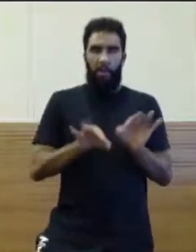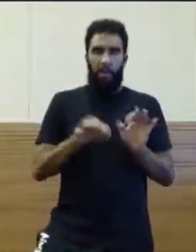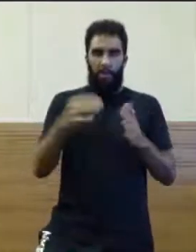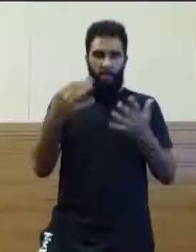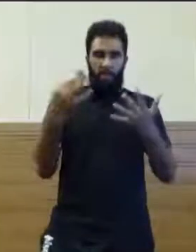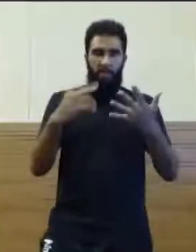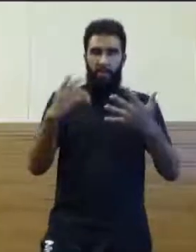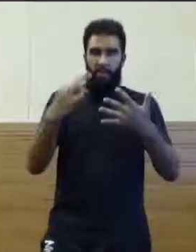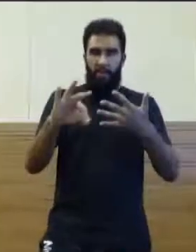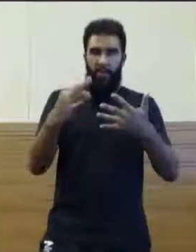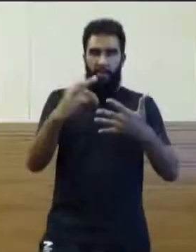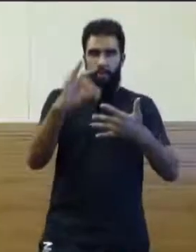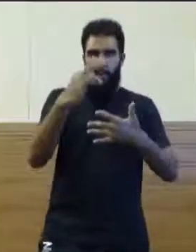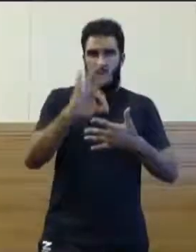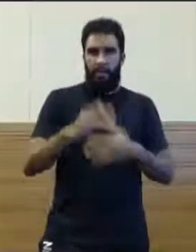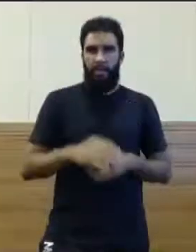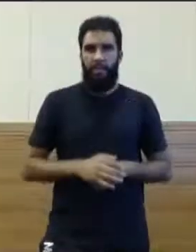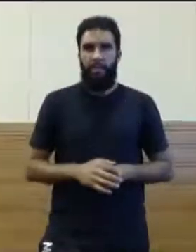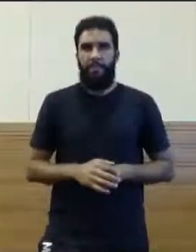and validations.